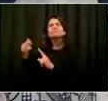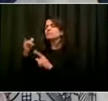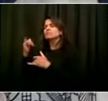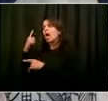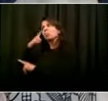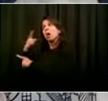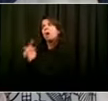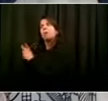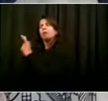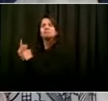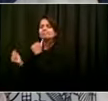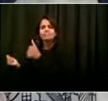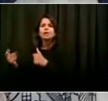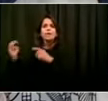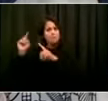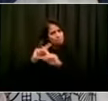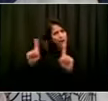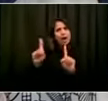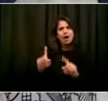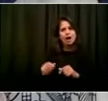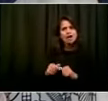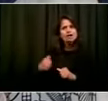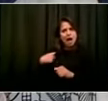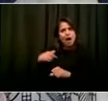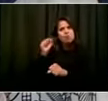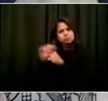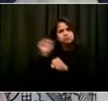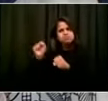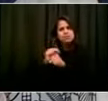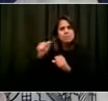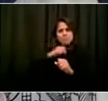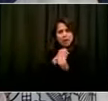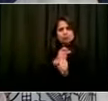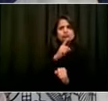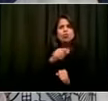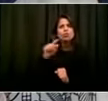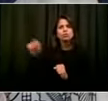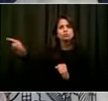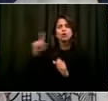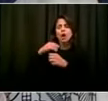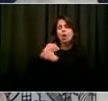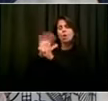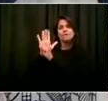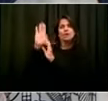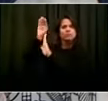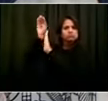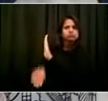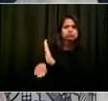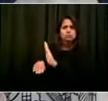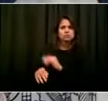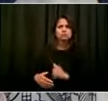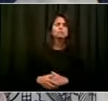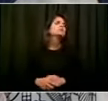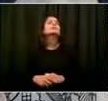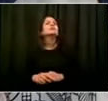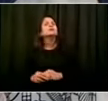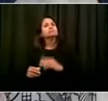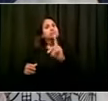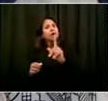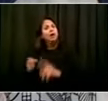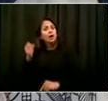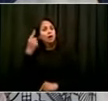doing constant education and enforcement. And remember, enforcement requires a legal reason. For example,